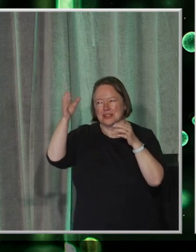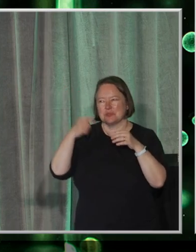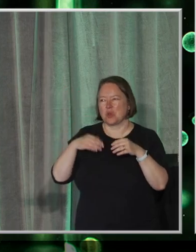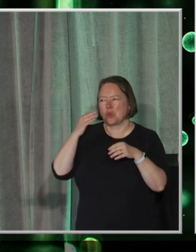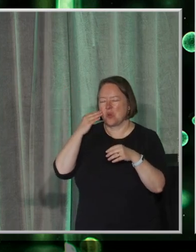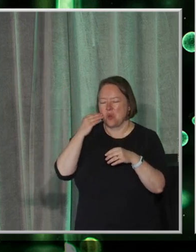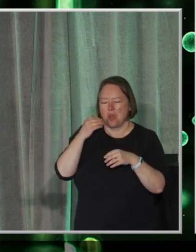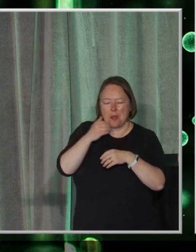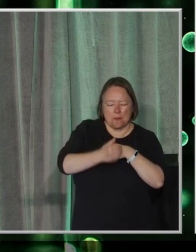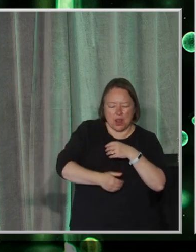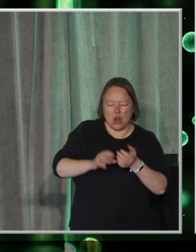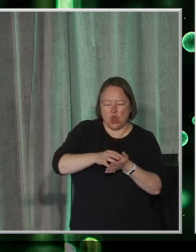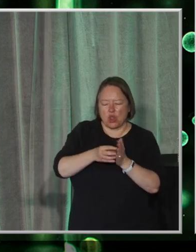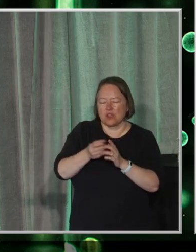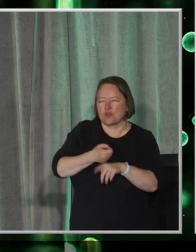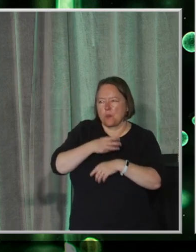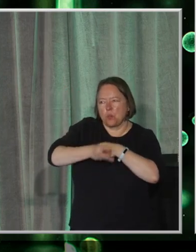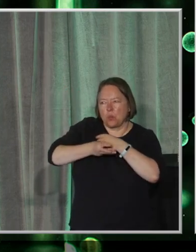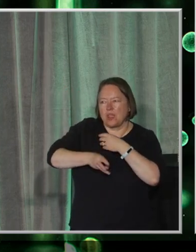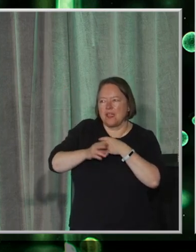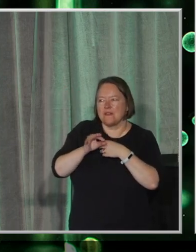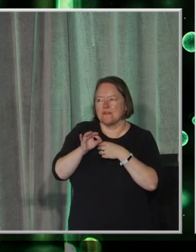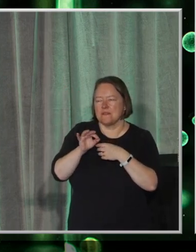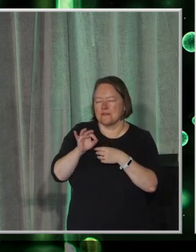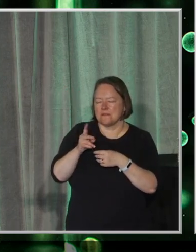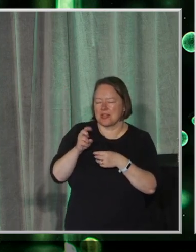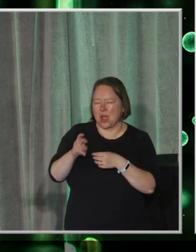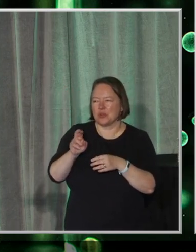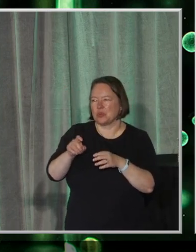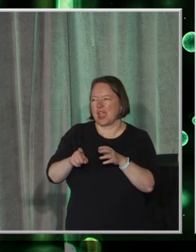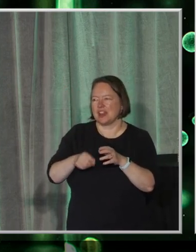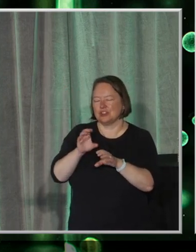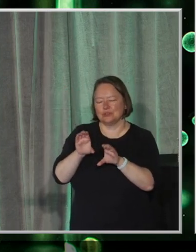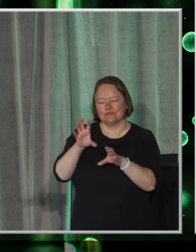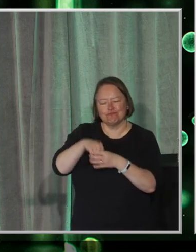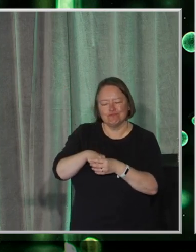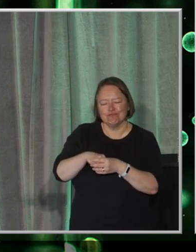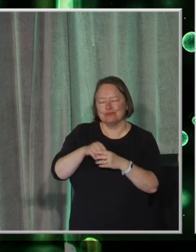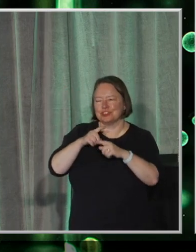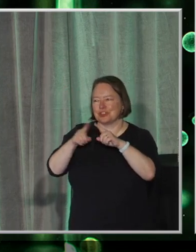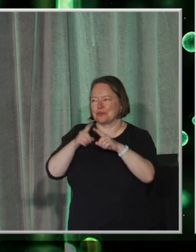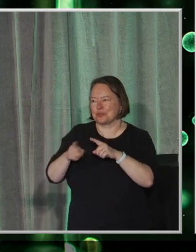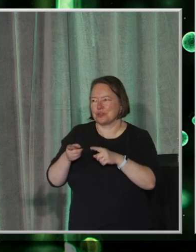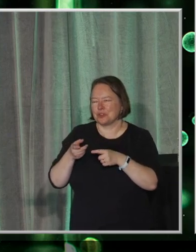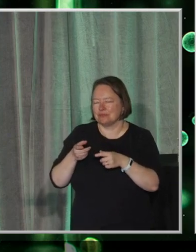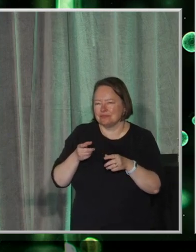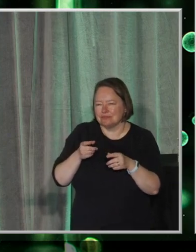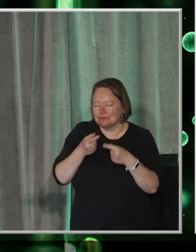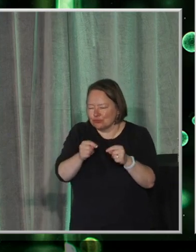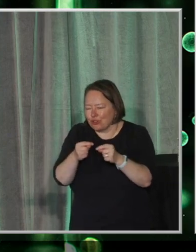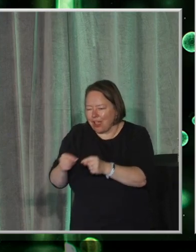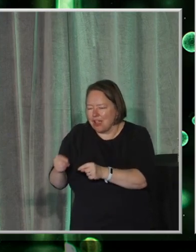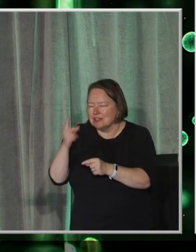bread or cookies are made from wheat flour. So we had to incorporate and do different treatments to see